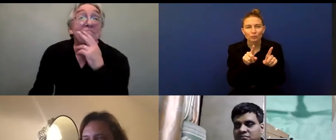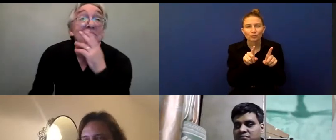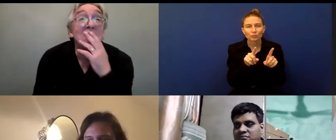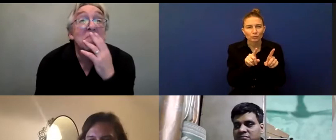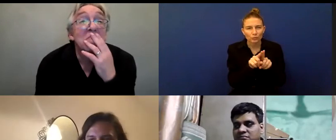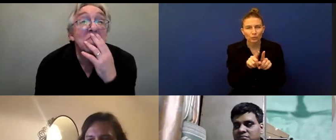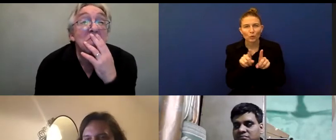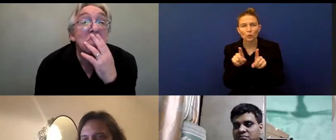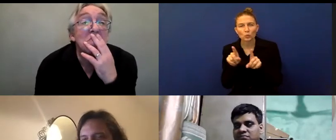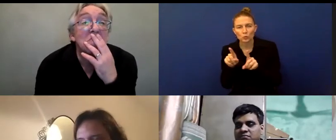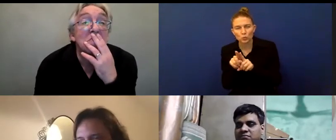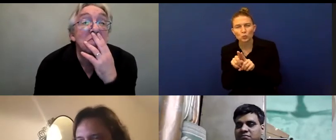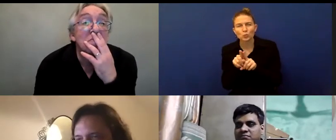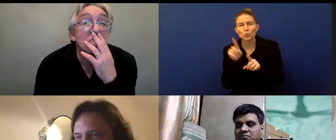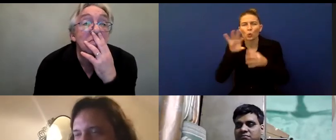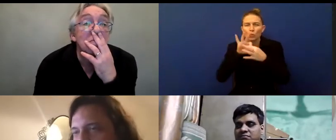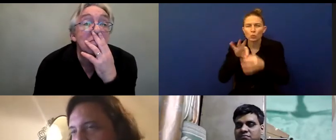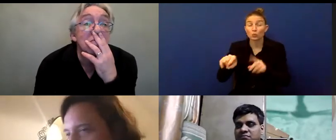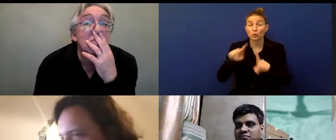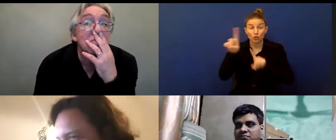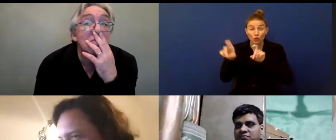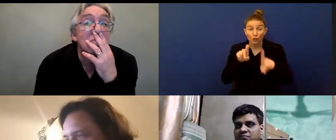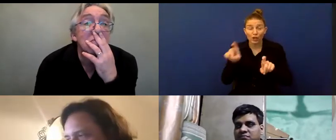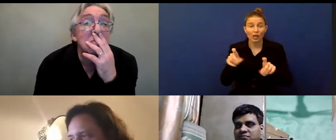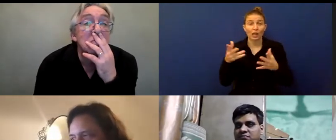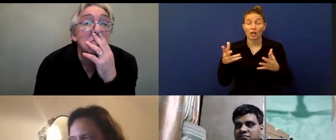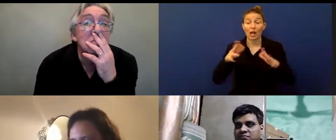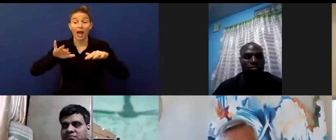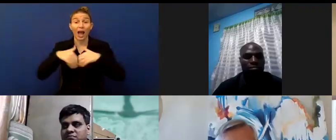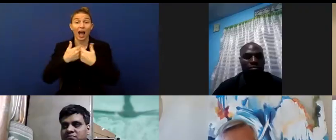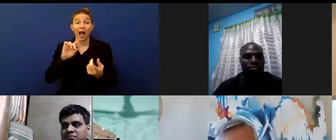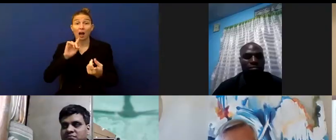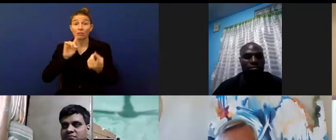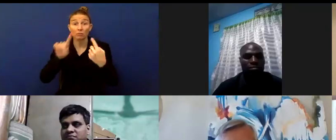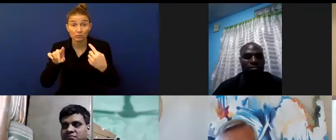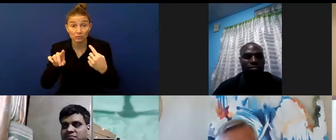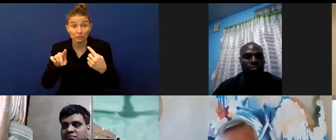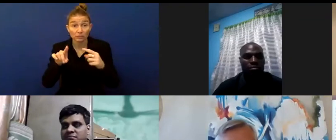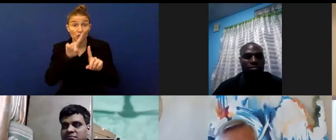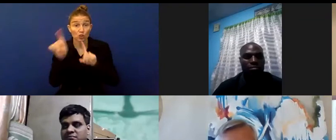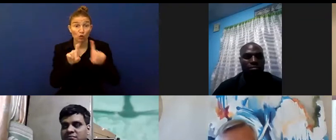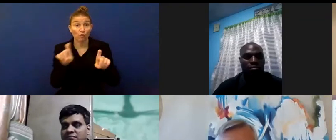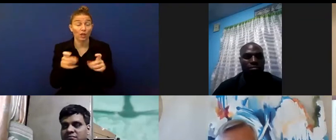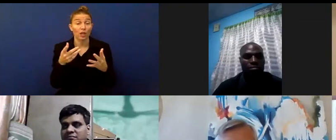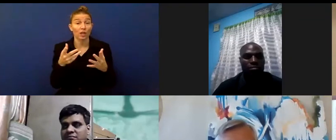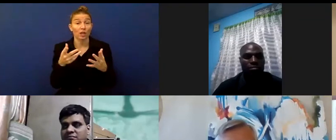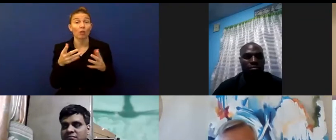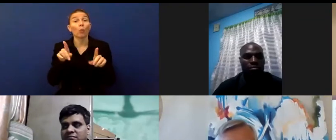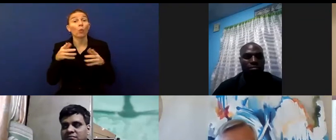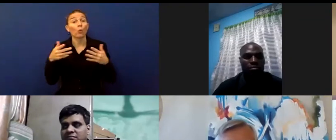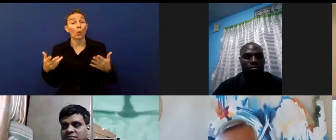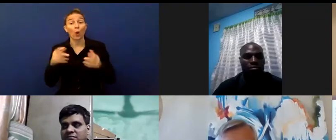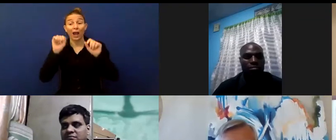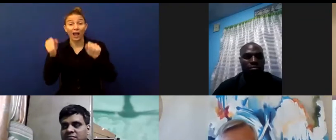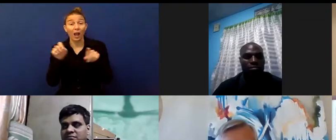that means in terms of answering a survey online, from saving answers and ensuring that people can reconnect in the spot